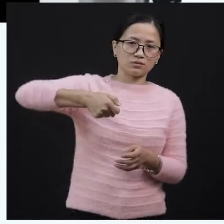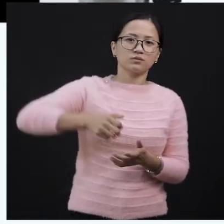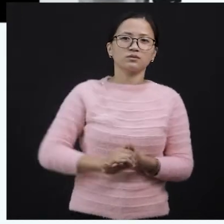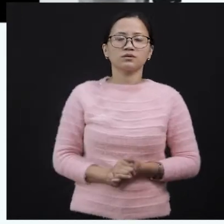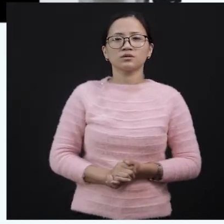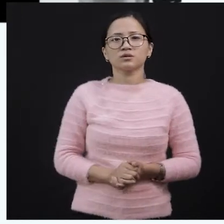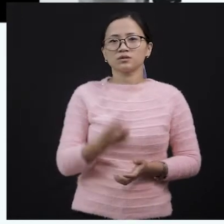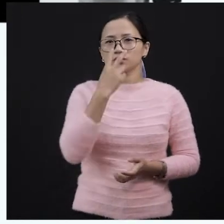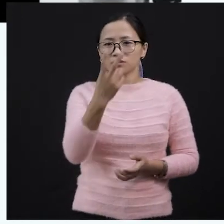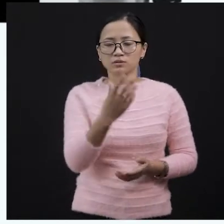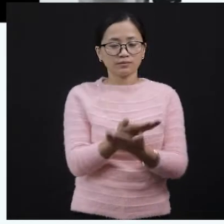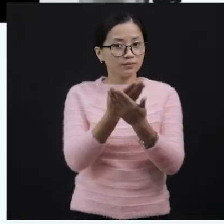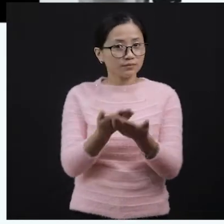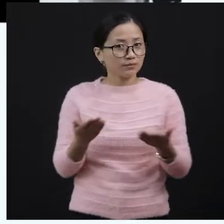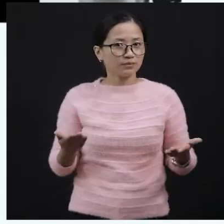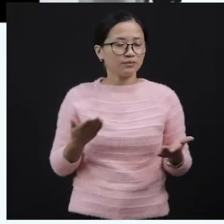in order to see objects.